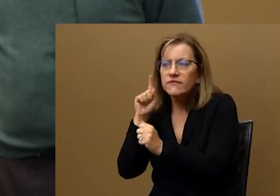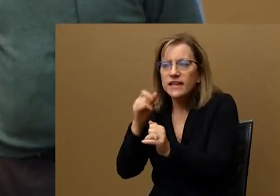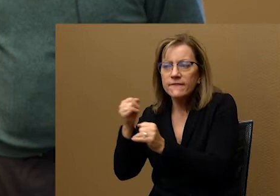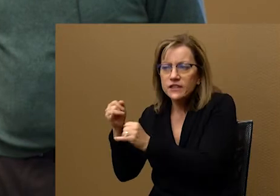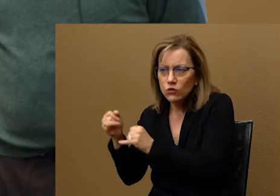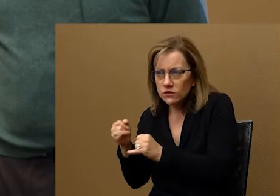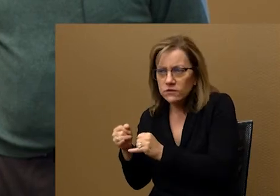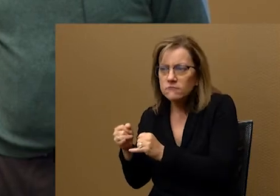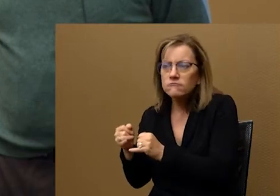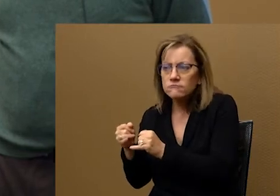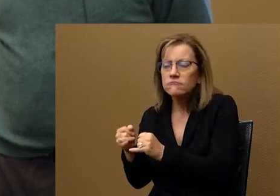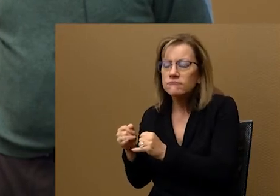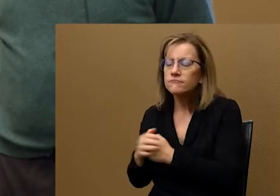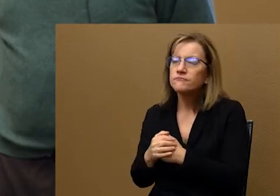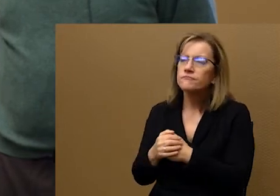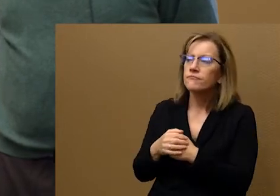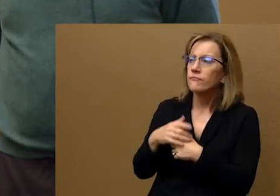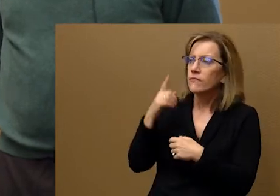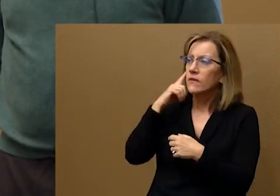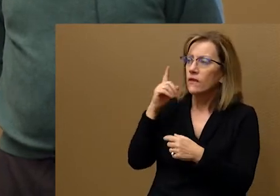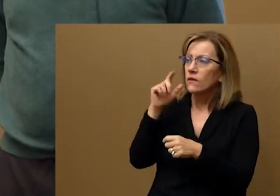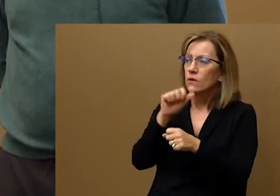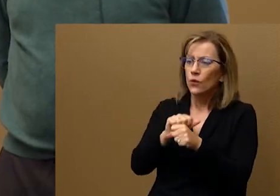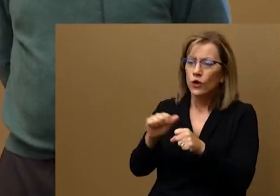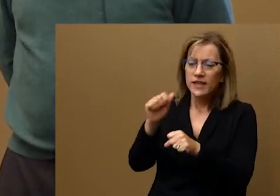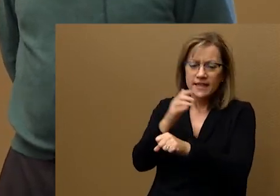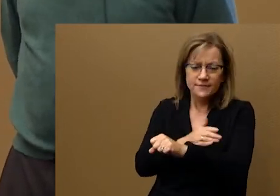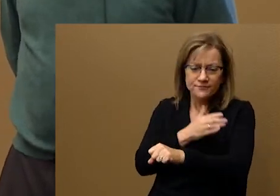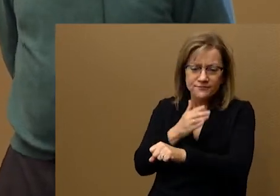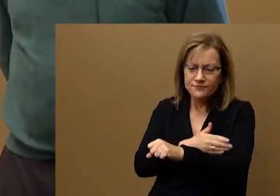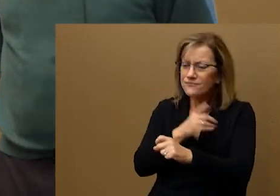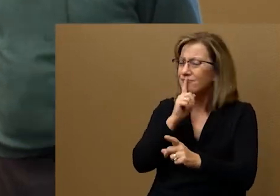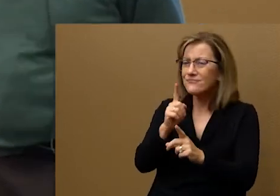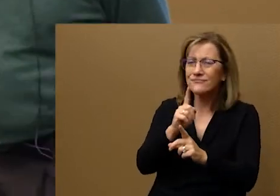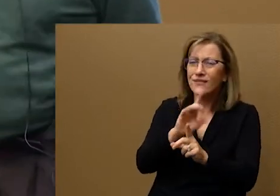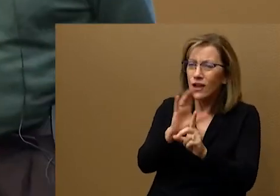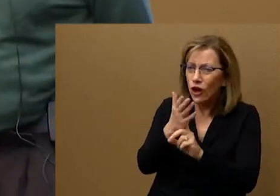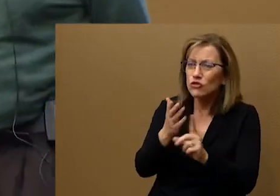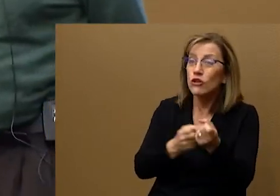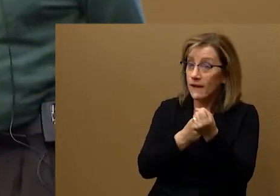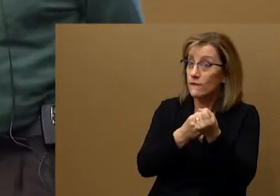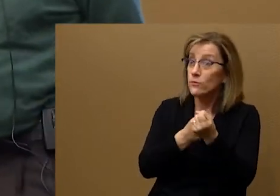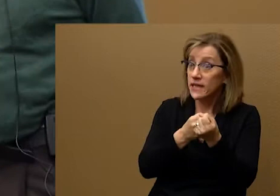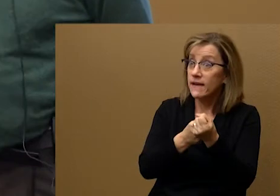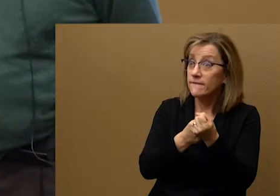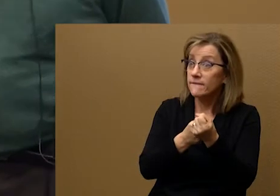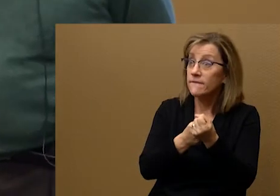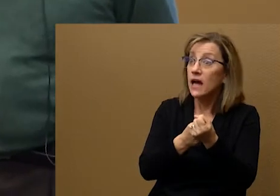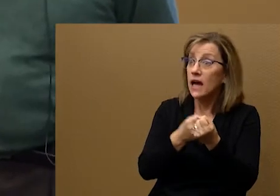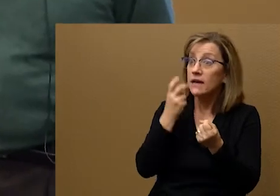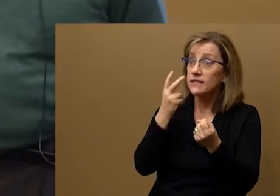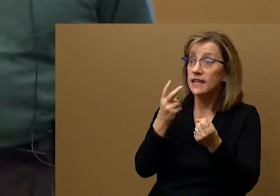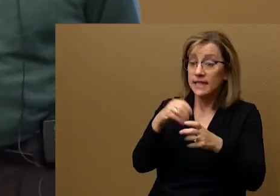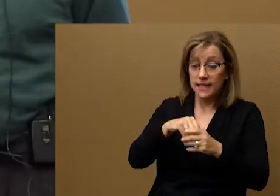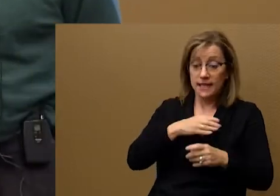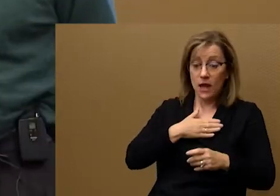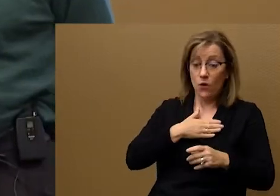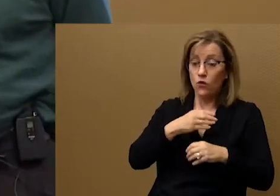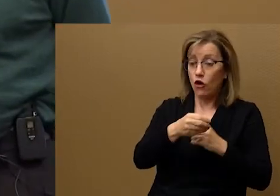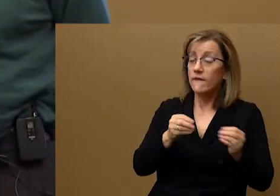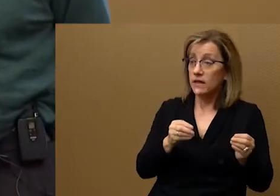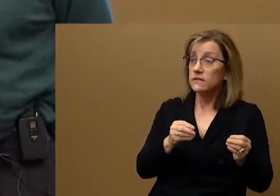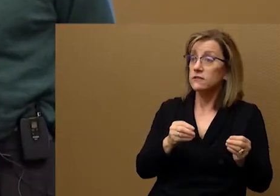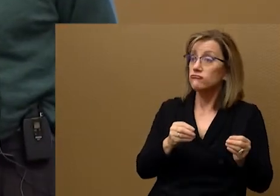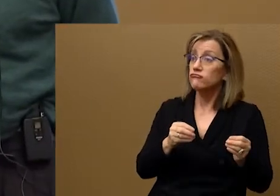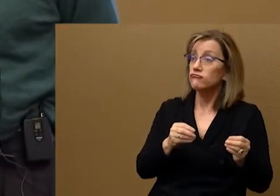individuals. So I think that working on being culturally affirmative, I've seen even in our